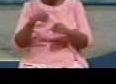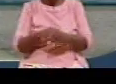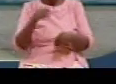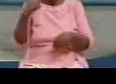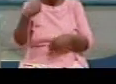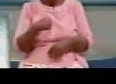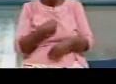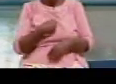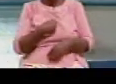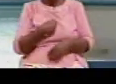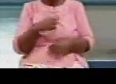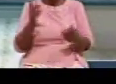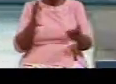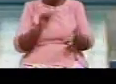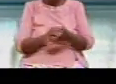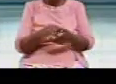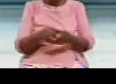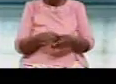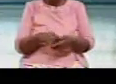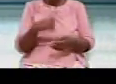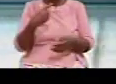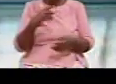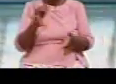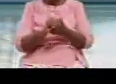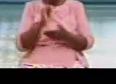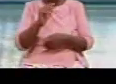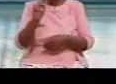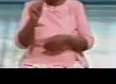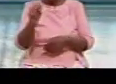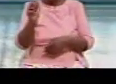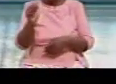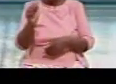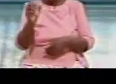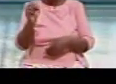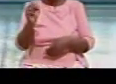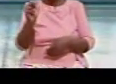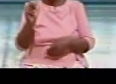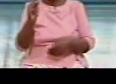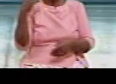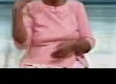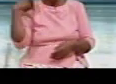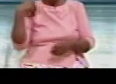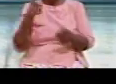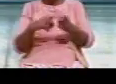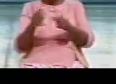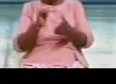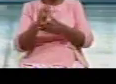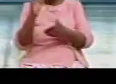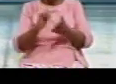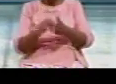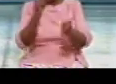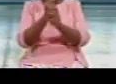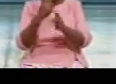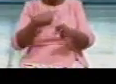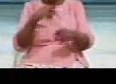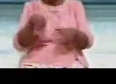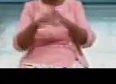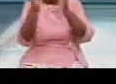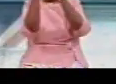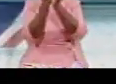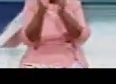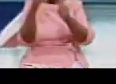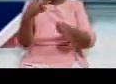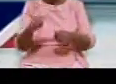He said, that's the taskmaster. He said, that's the one that holds me in bondage, the sin